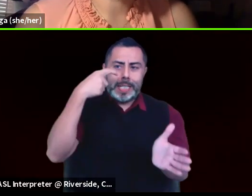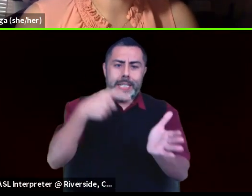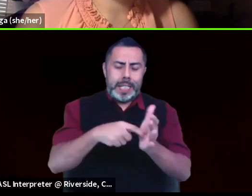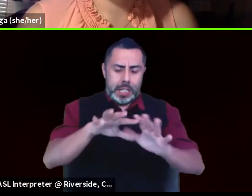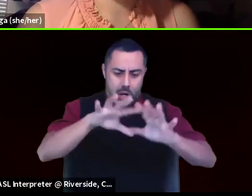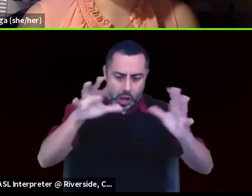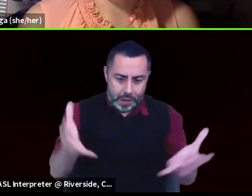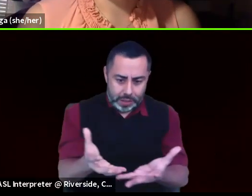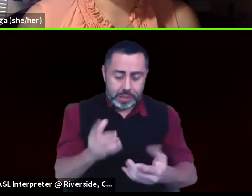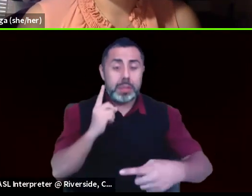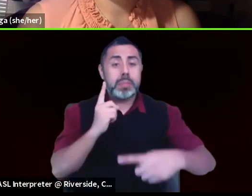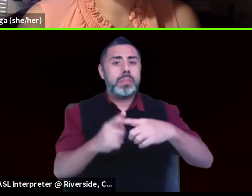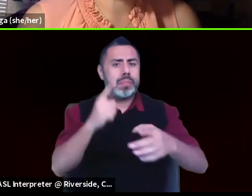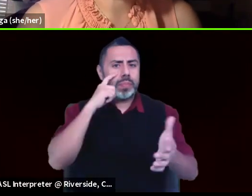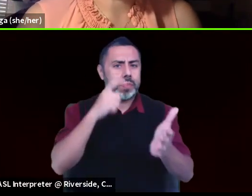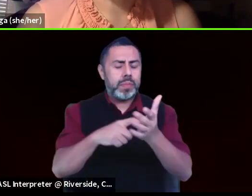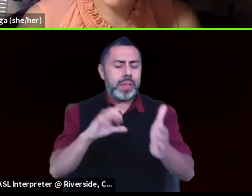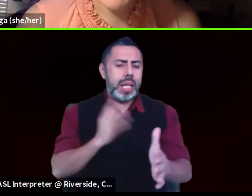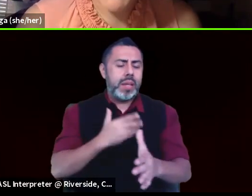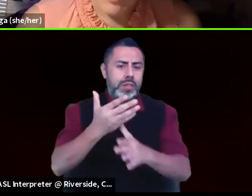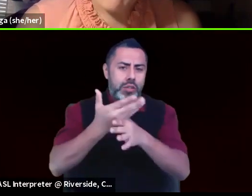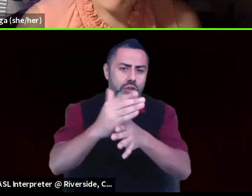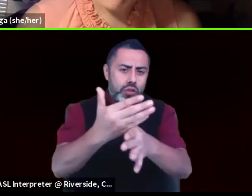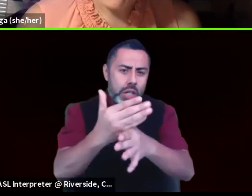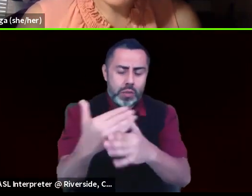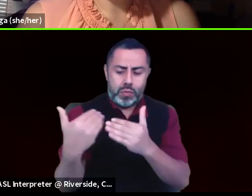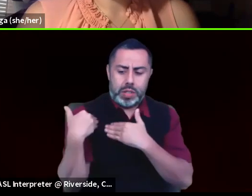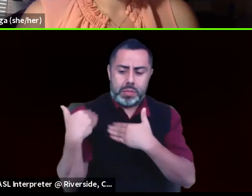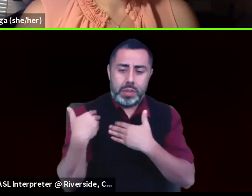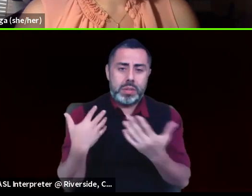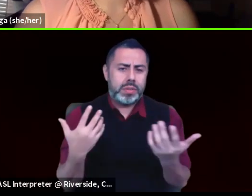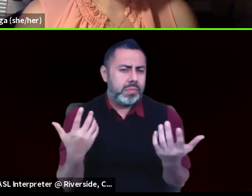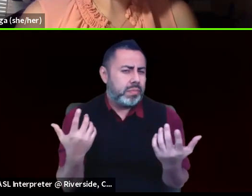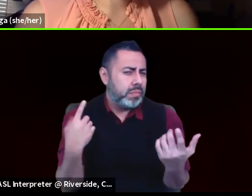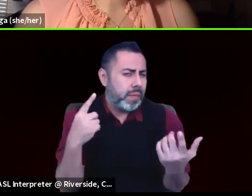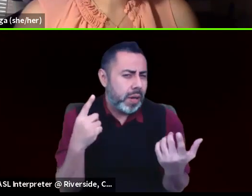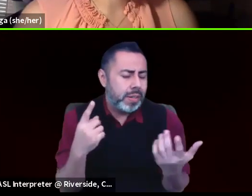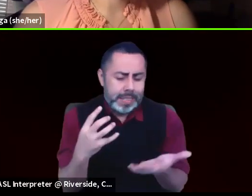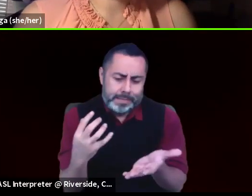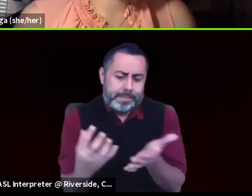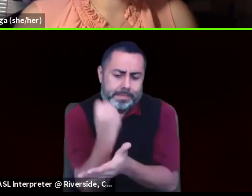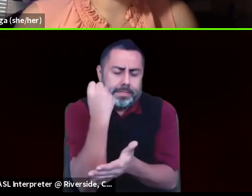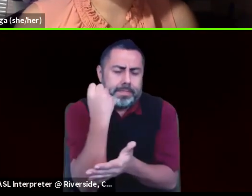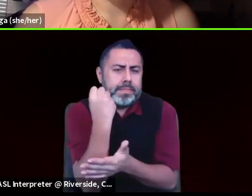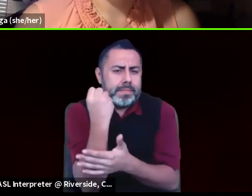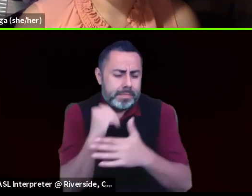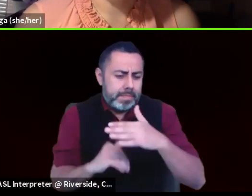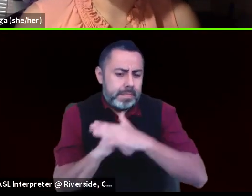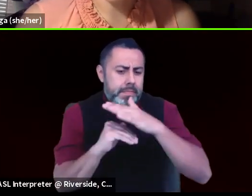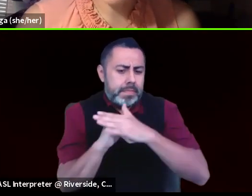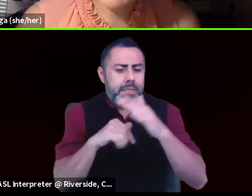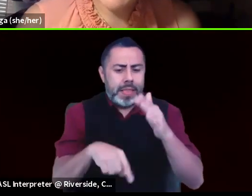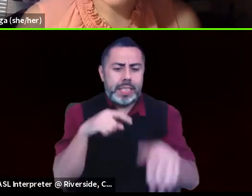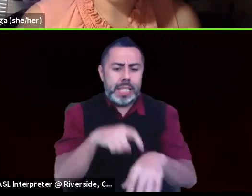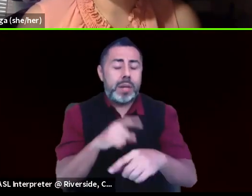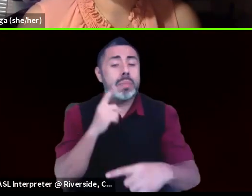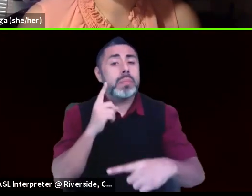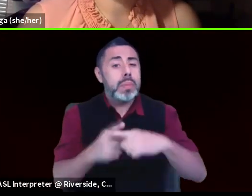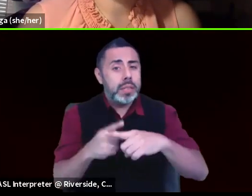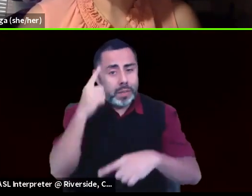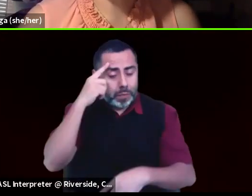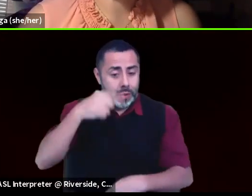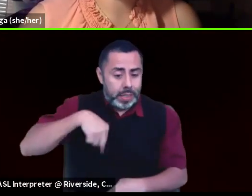our shared responsibility to make good of this time, and for each of us to consider our roles in